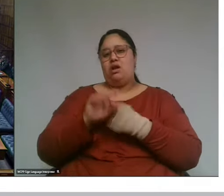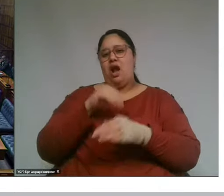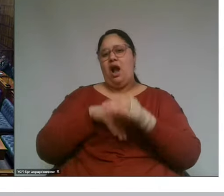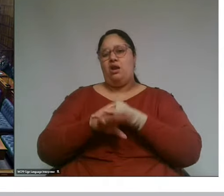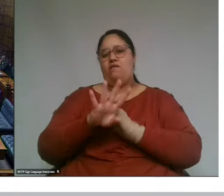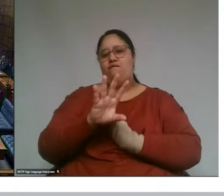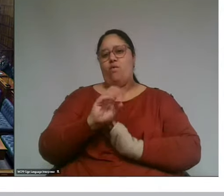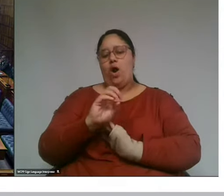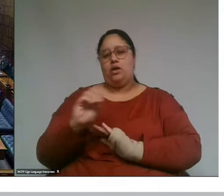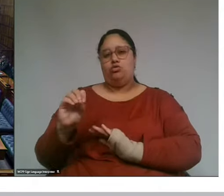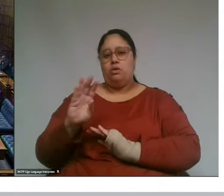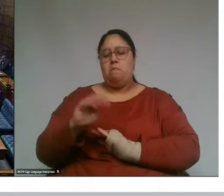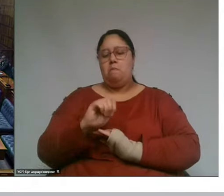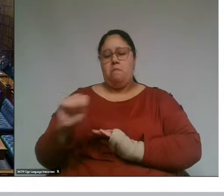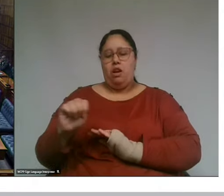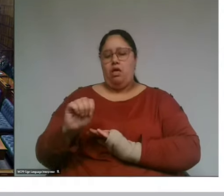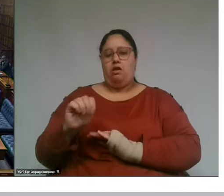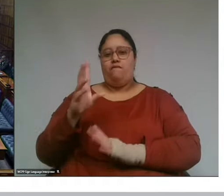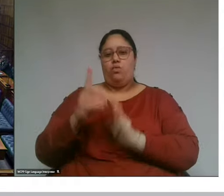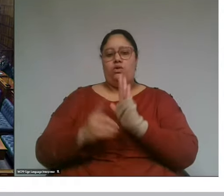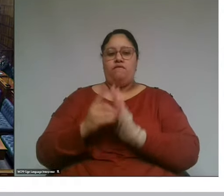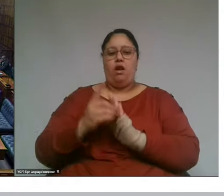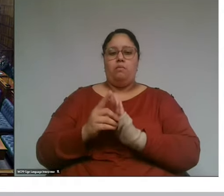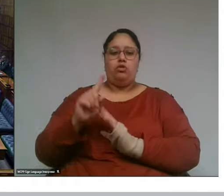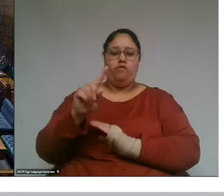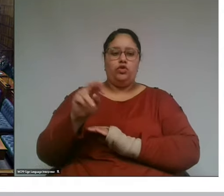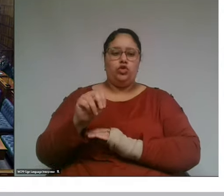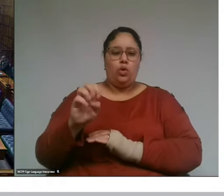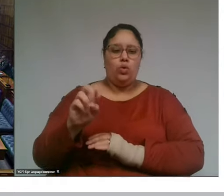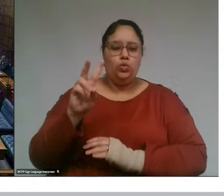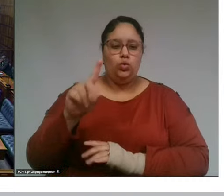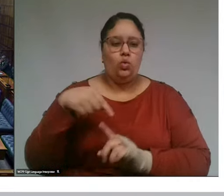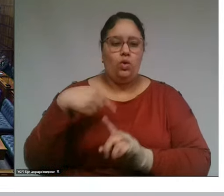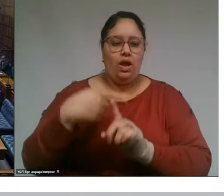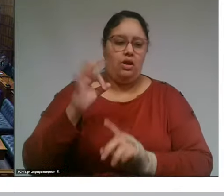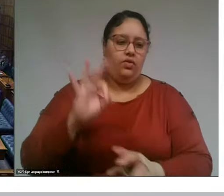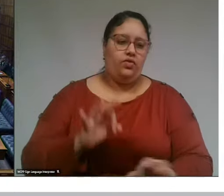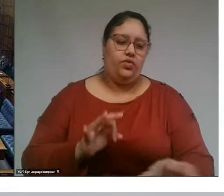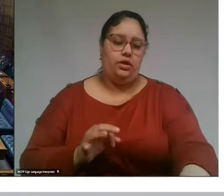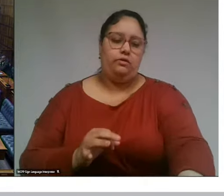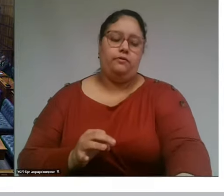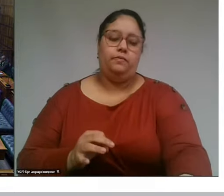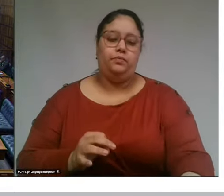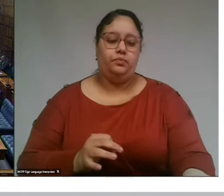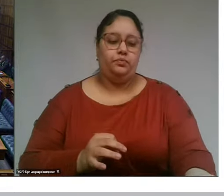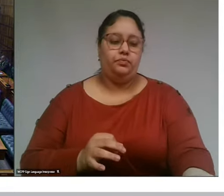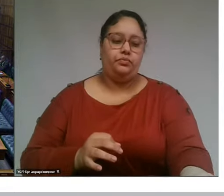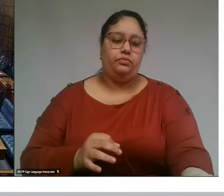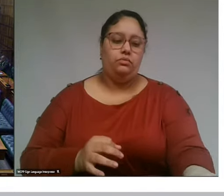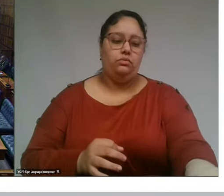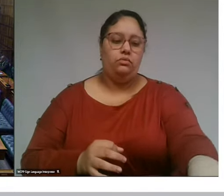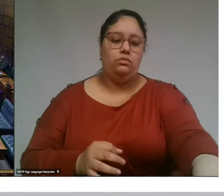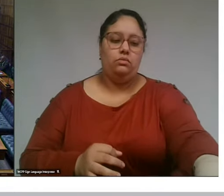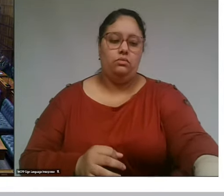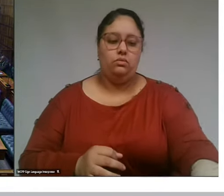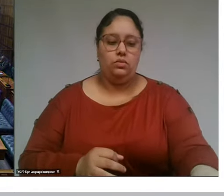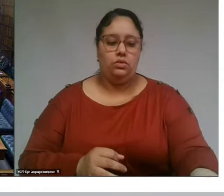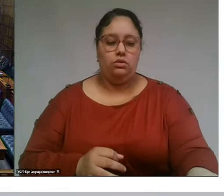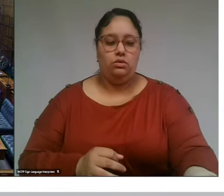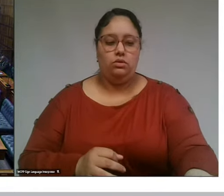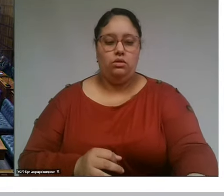737,00 million for the development of Zone 2 and three that application is still um in